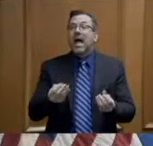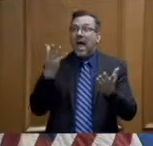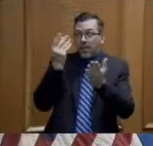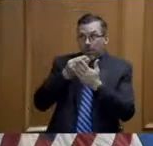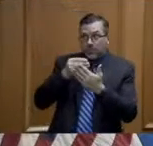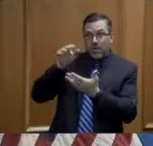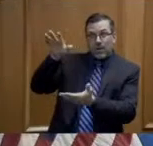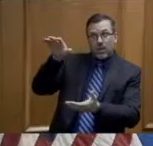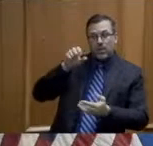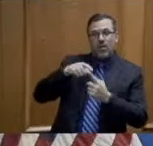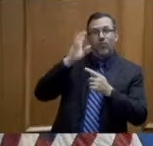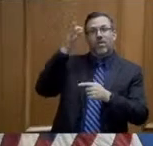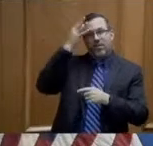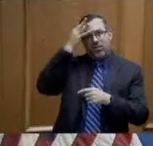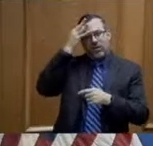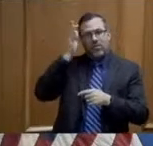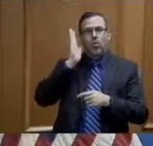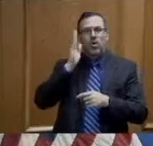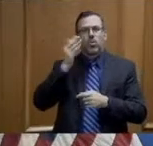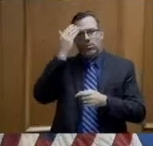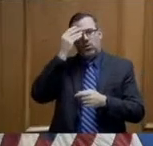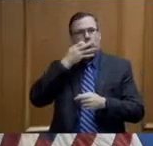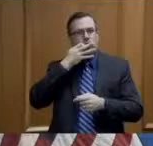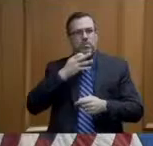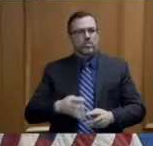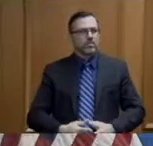from the federal government.